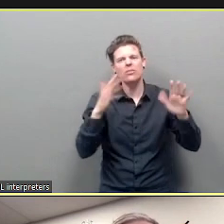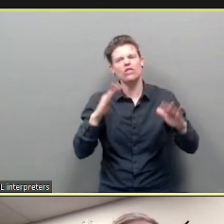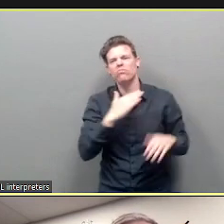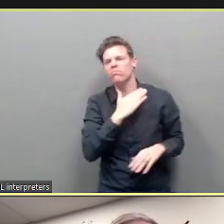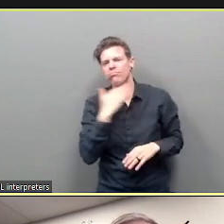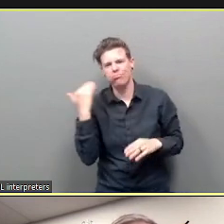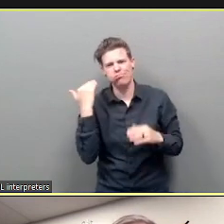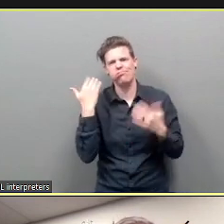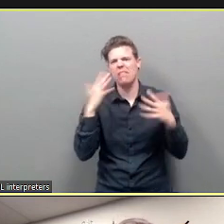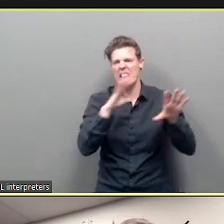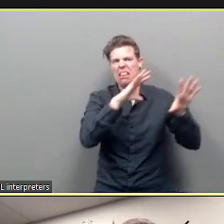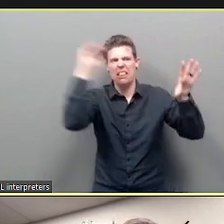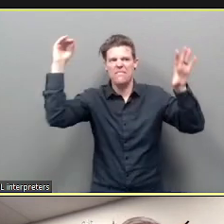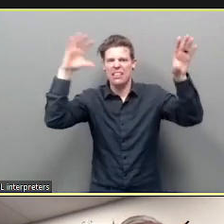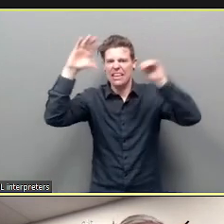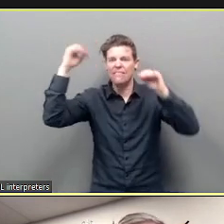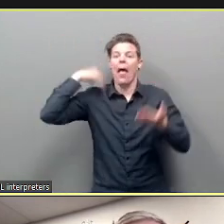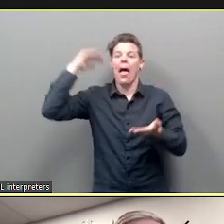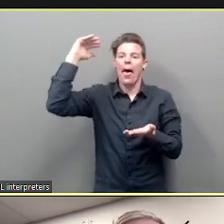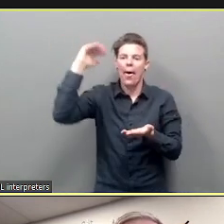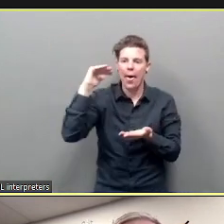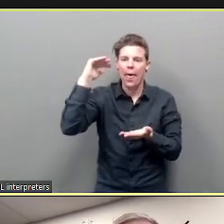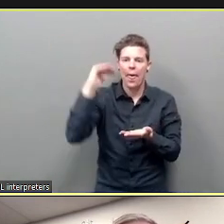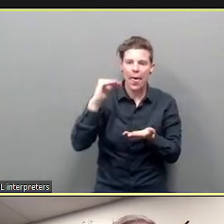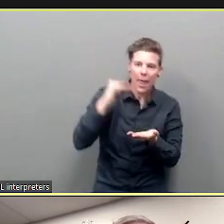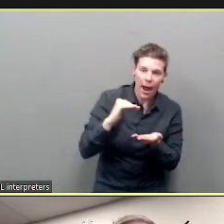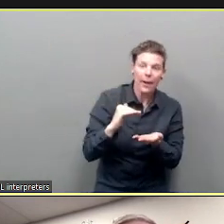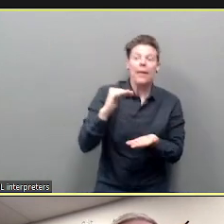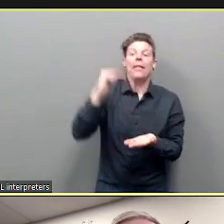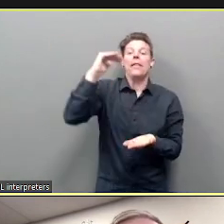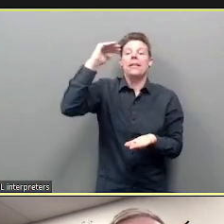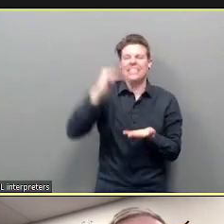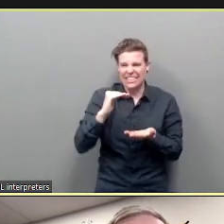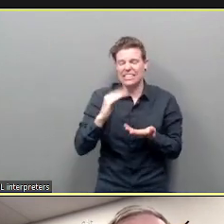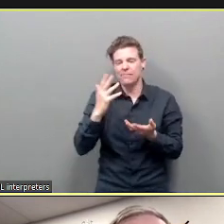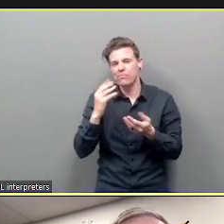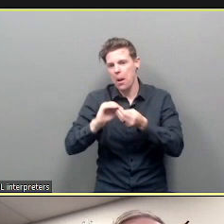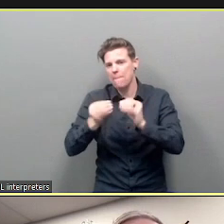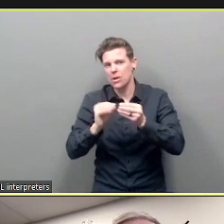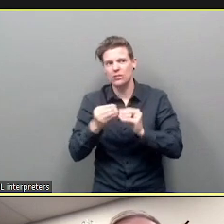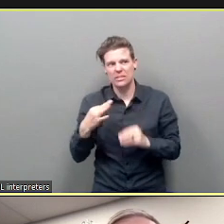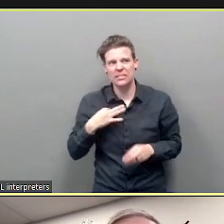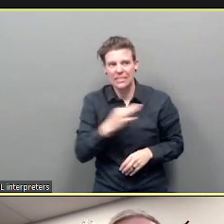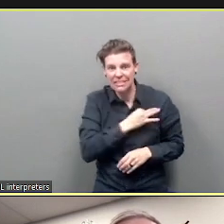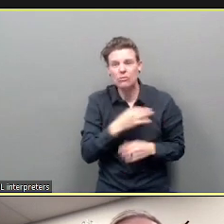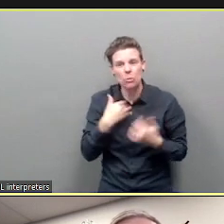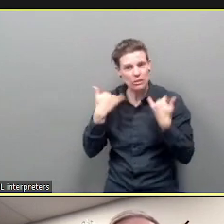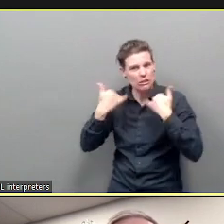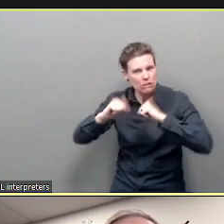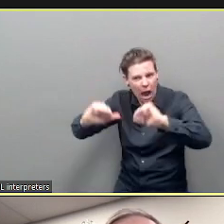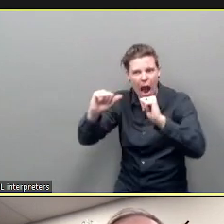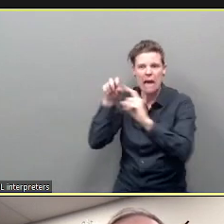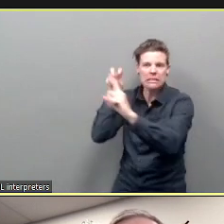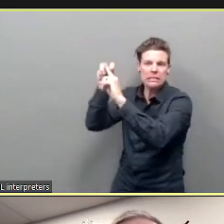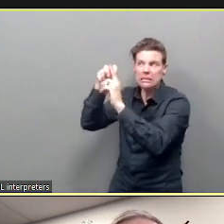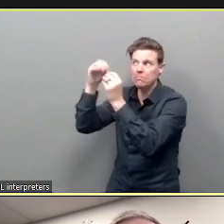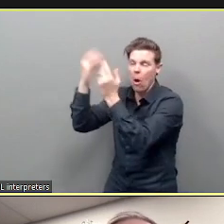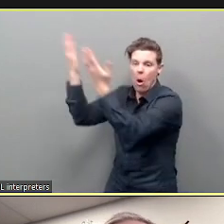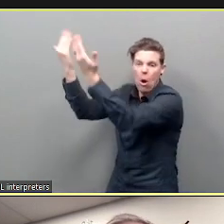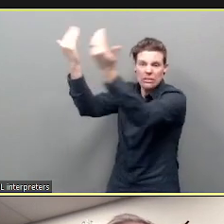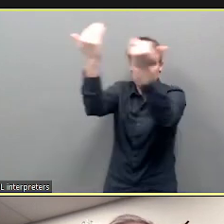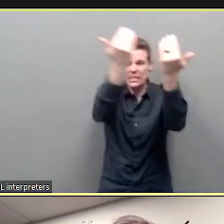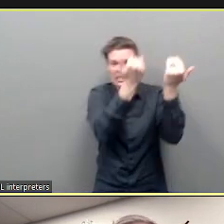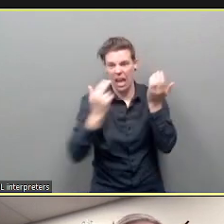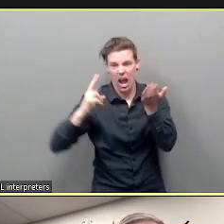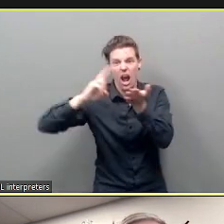those individuals. And we're working with new contractors to try to bring more nurses into the state. As I mentioned a month ago, I